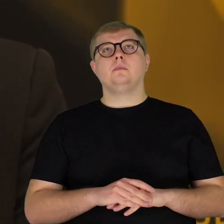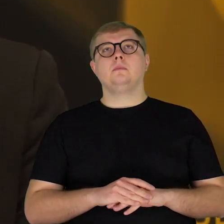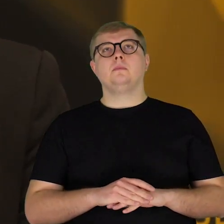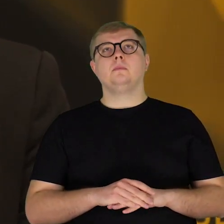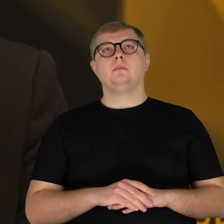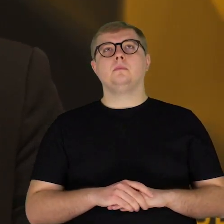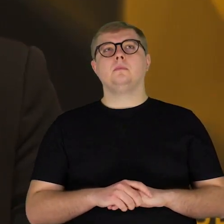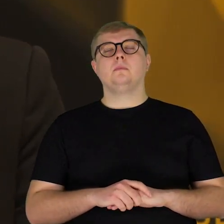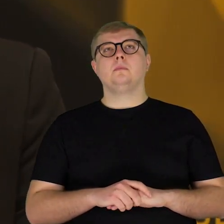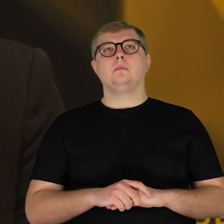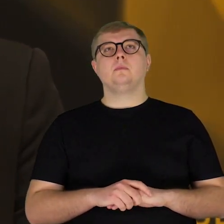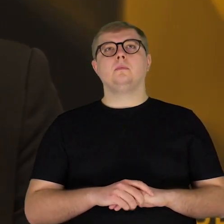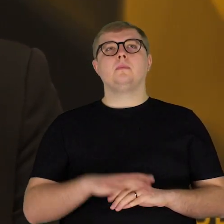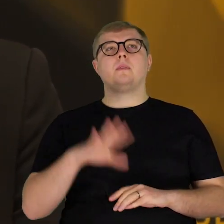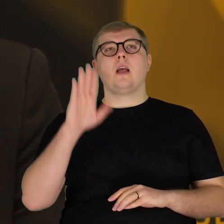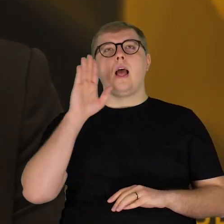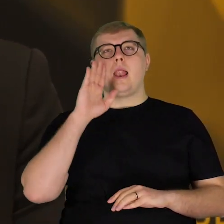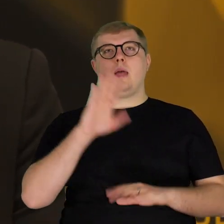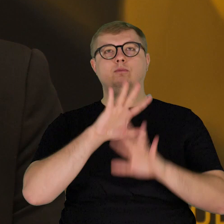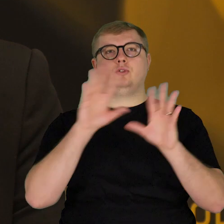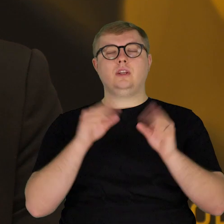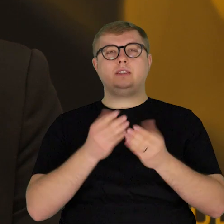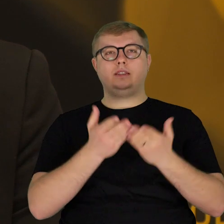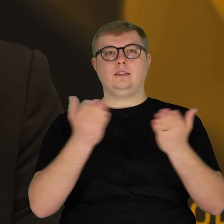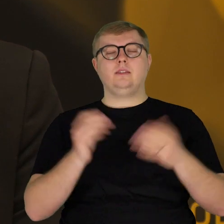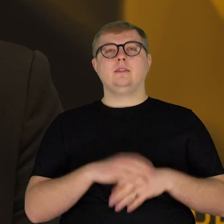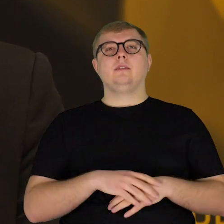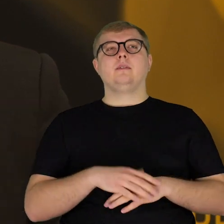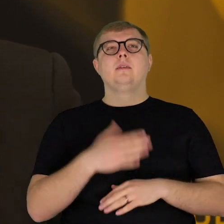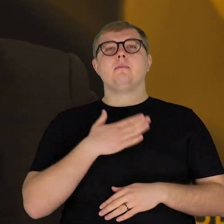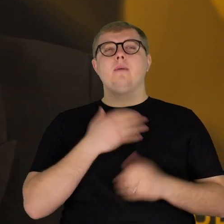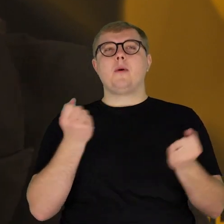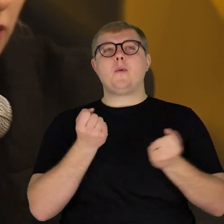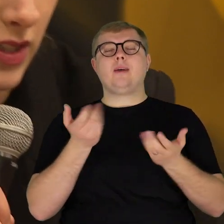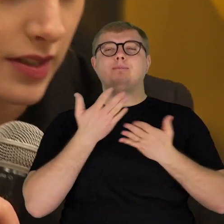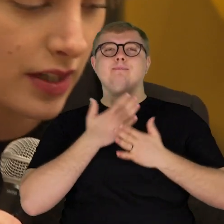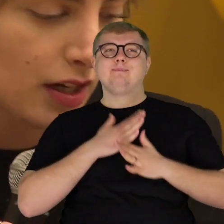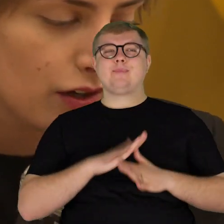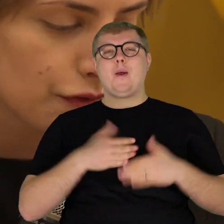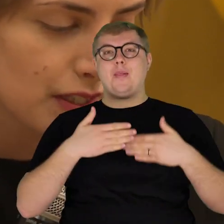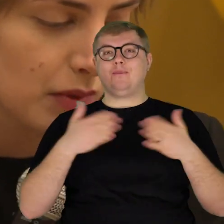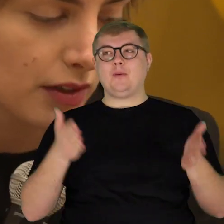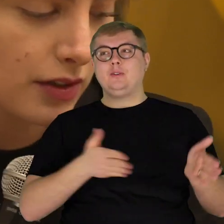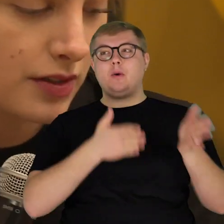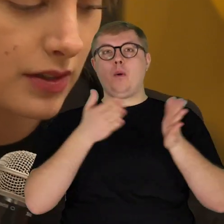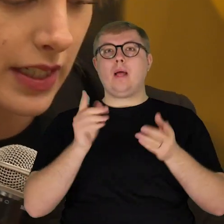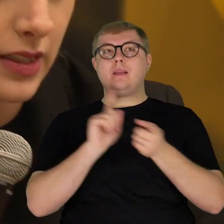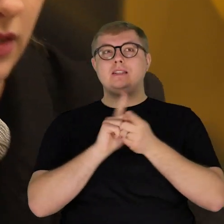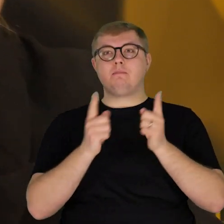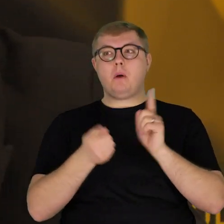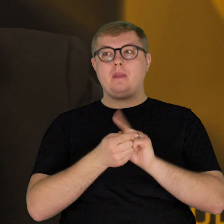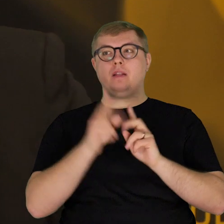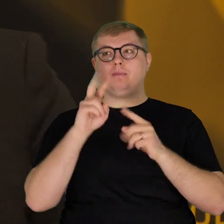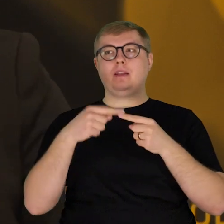Hello, everyone. I have a pleasure of opening the next meeting in the series of seminars that